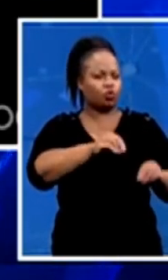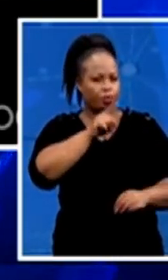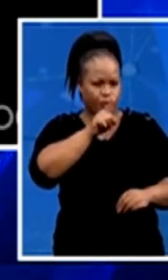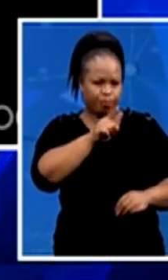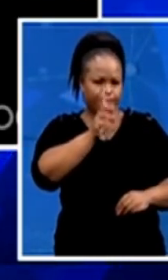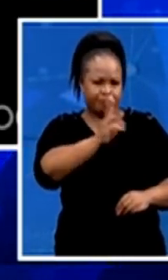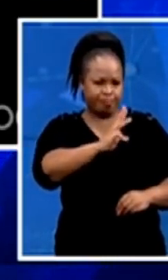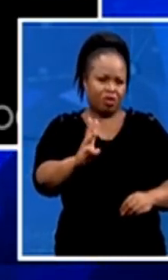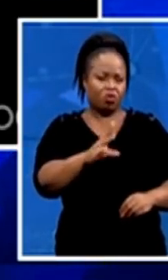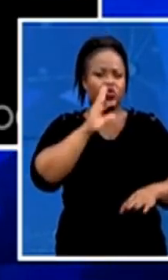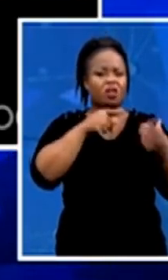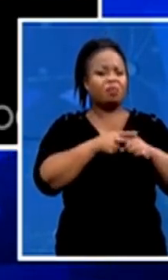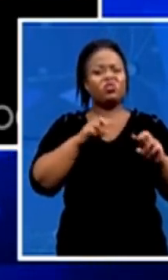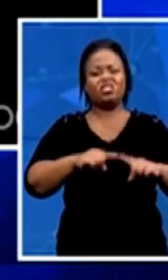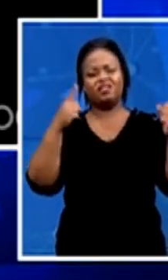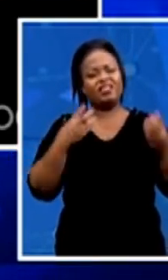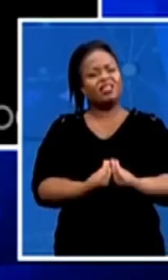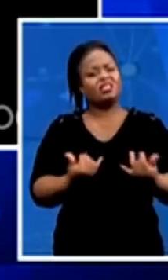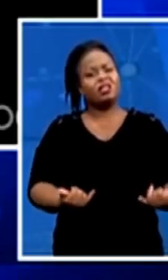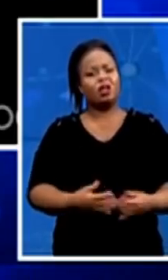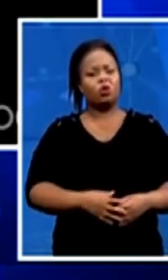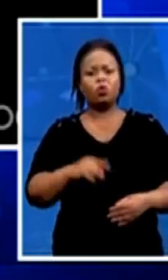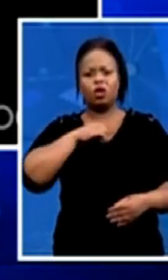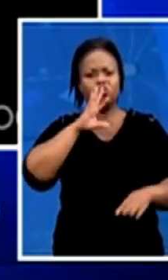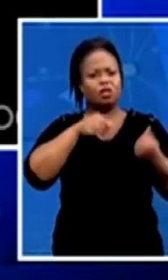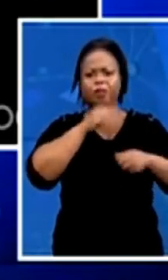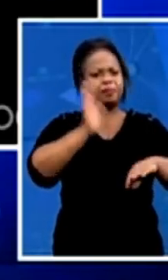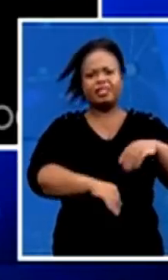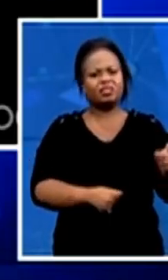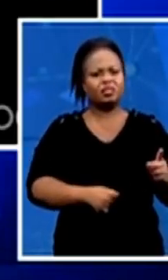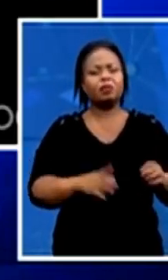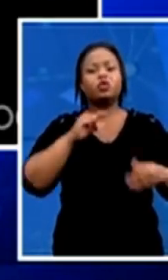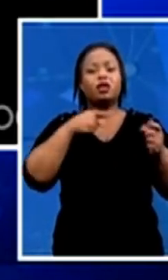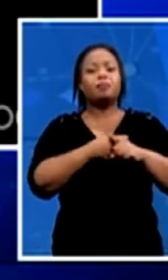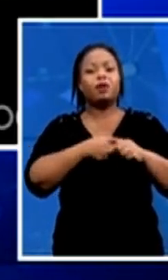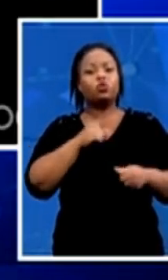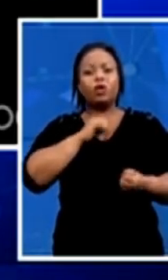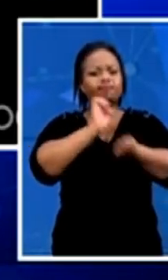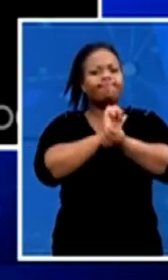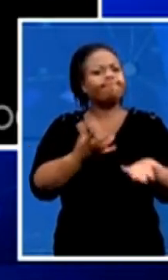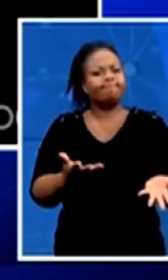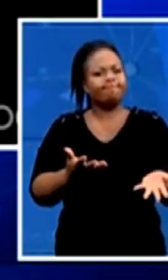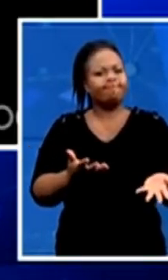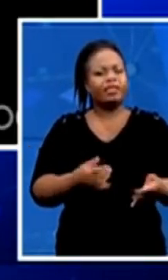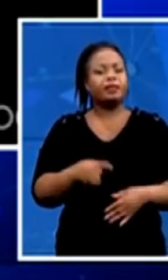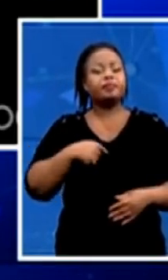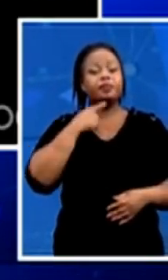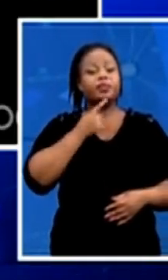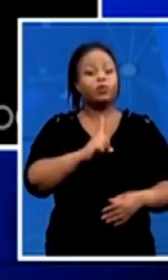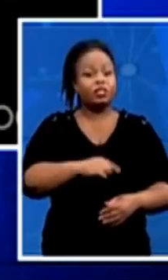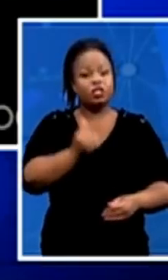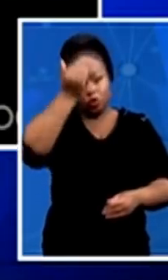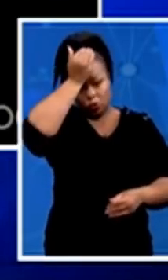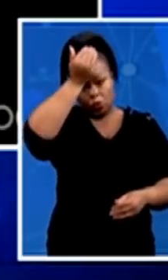Mpofu. You're talking about sentence. I'm not a sentence. I'm talking about his conviction. All I'm saying to you is Mr. Zuma was convicted not